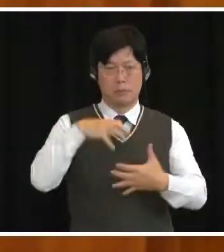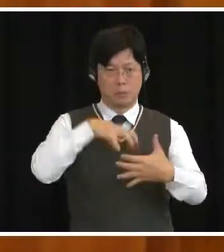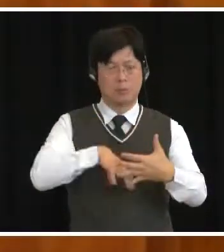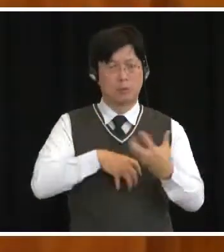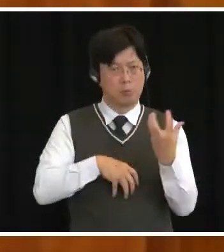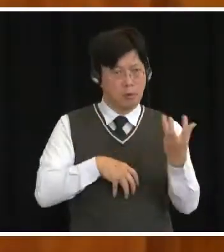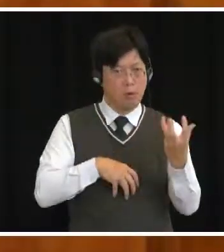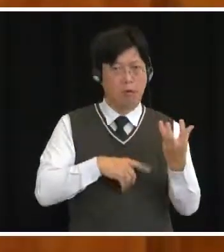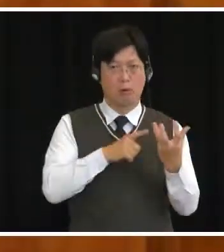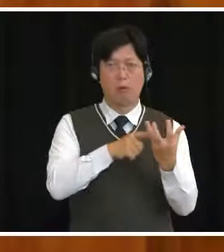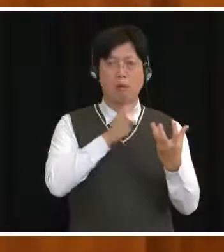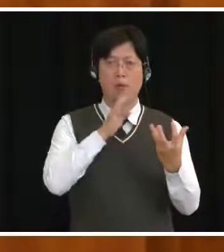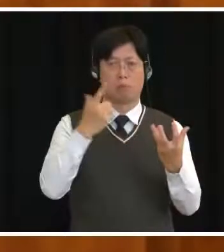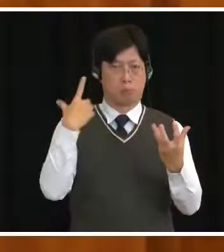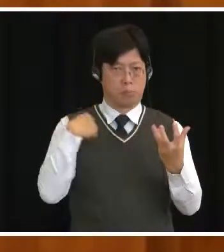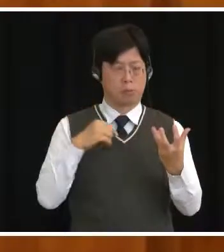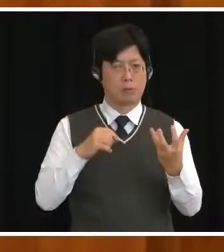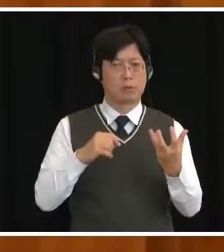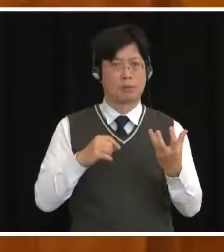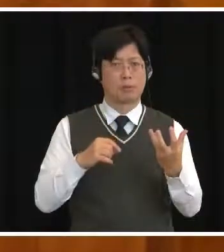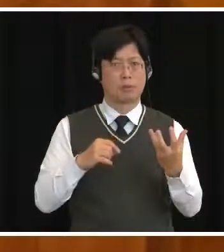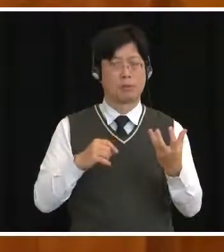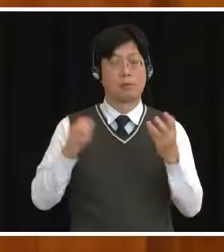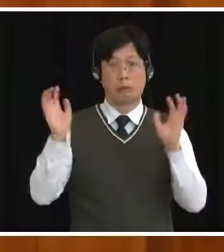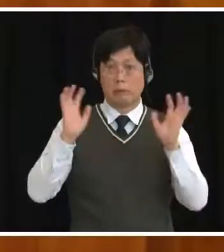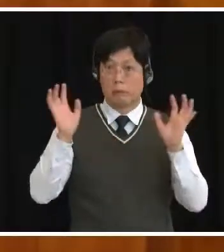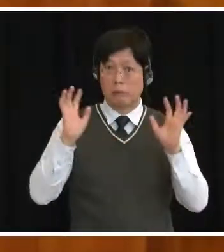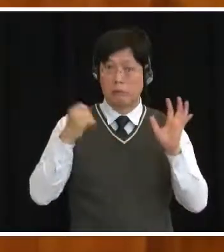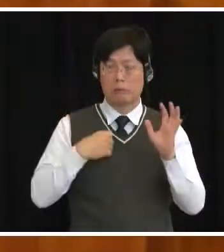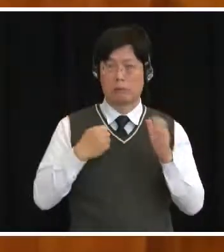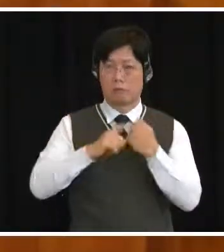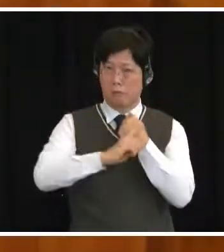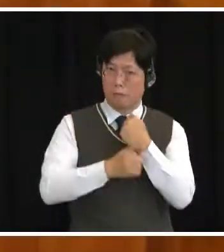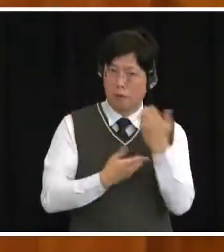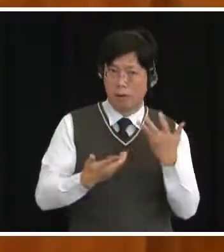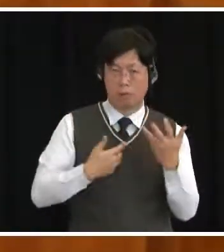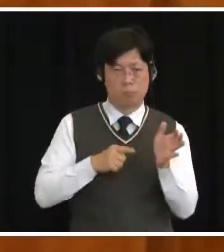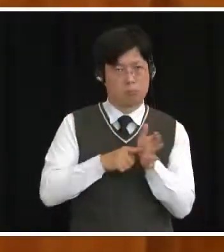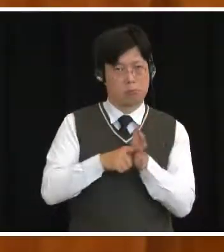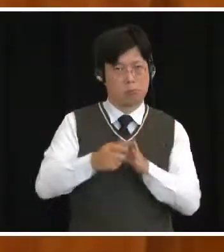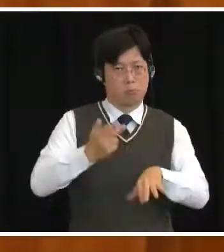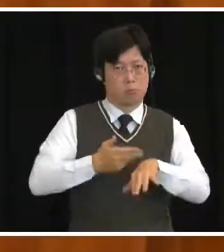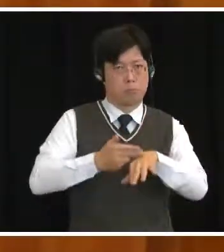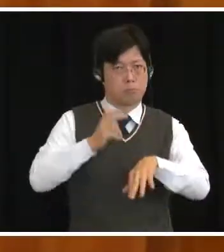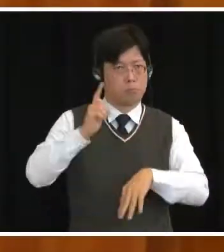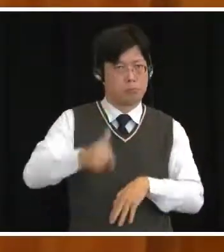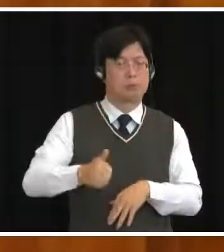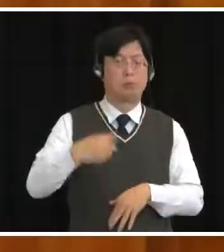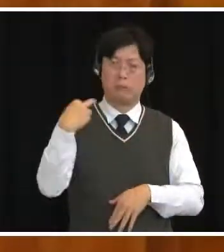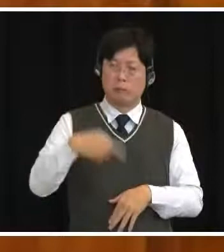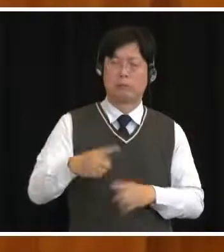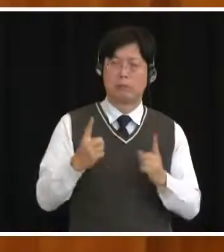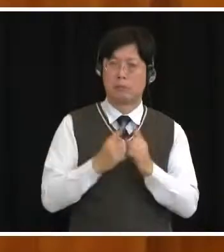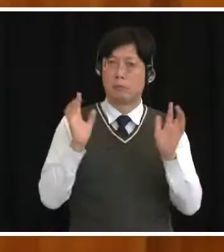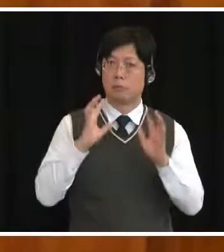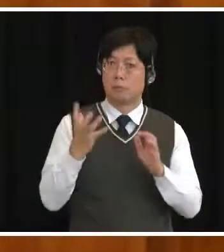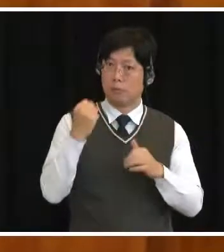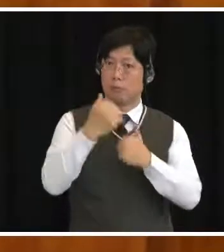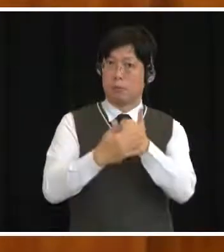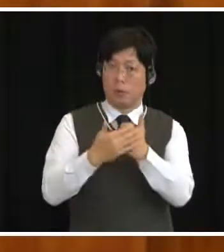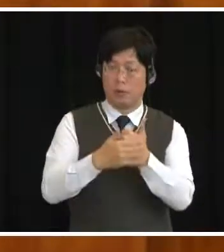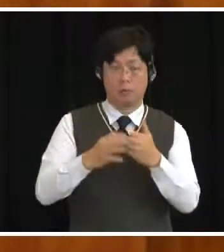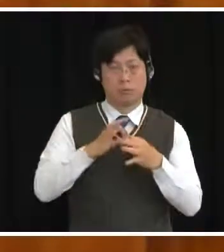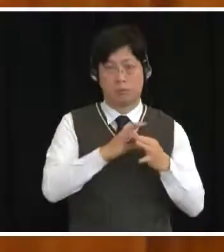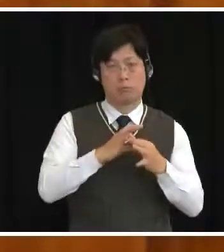20 among 29 commissioners, some of them are legal experts and children experts, and